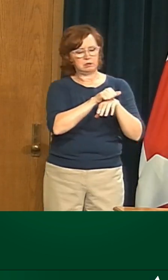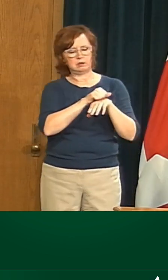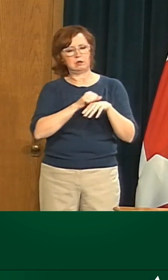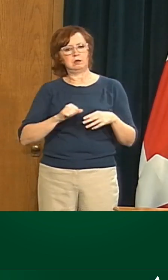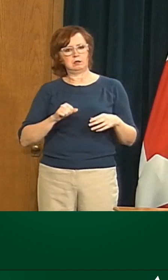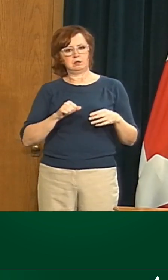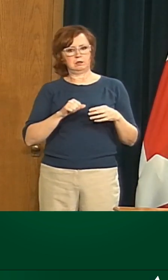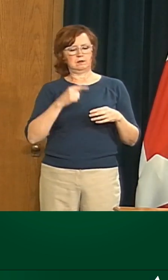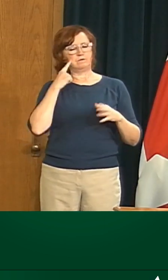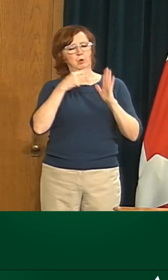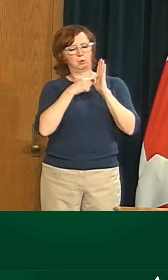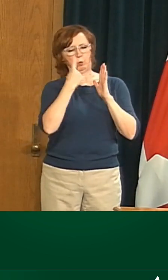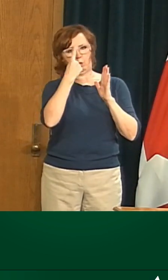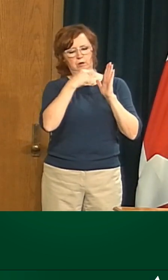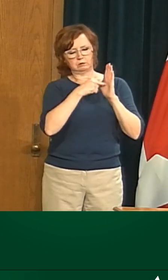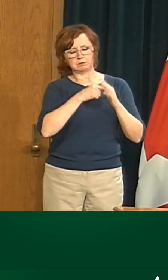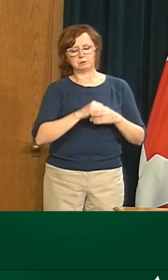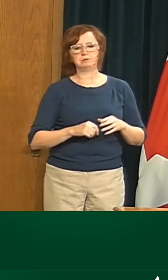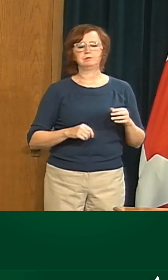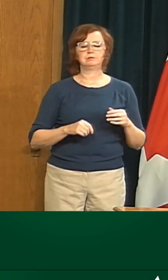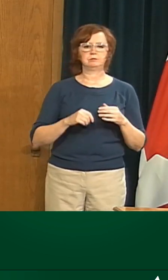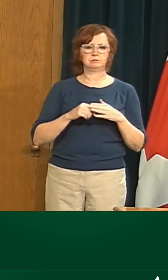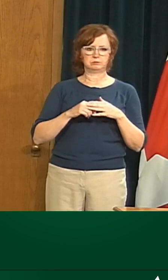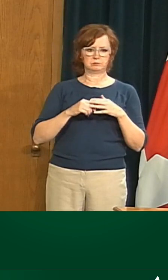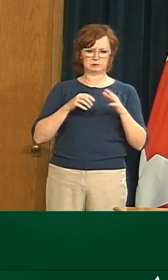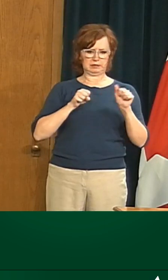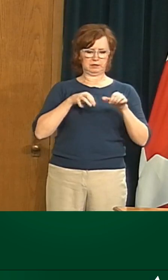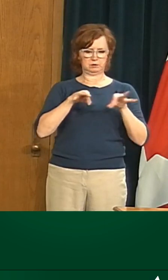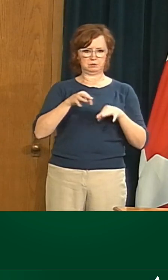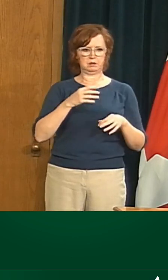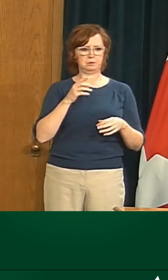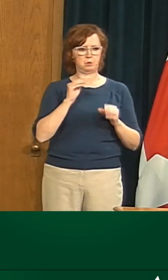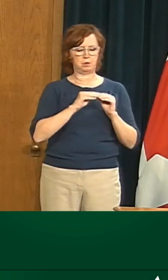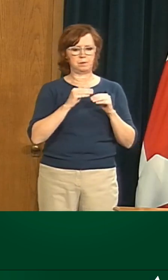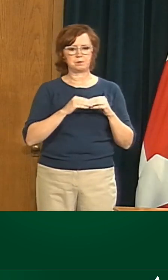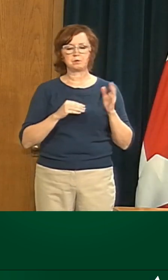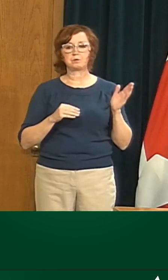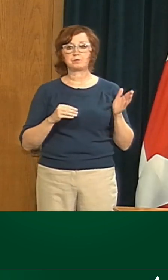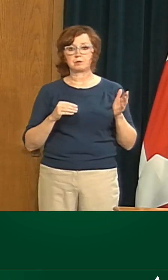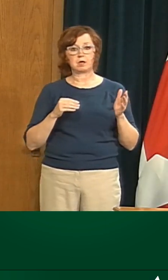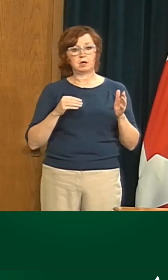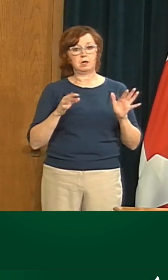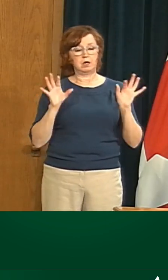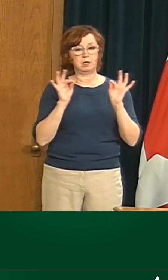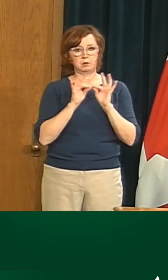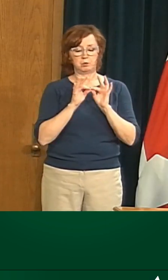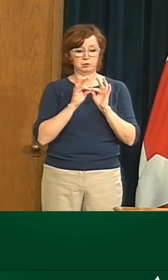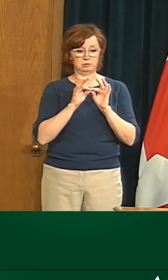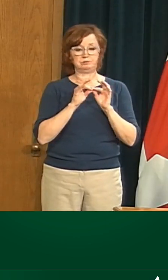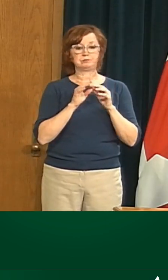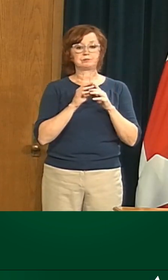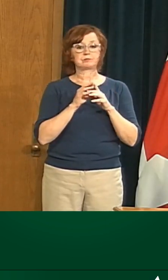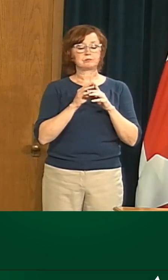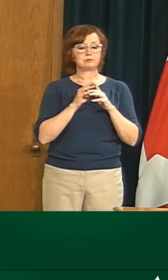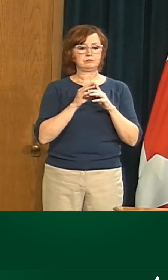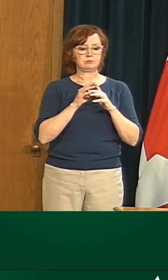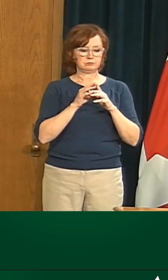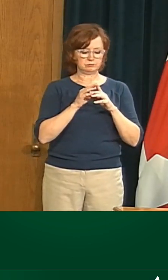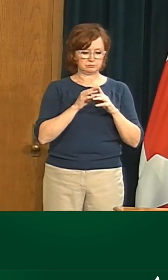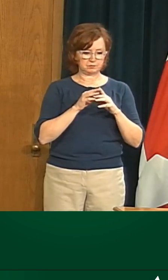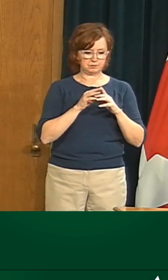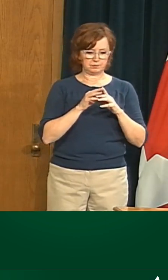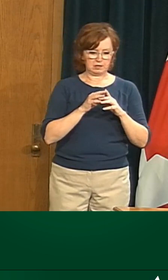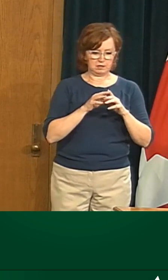So I think at the end of the day, individuals to a large extent need to do a risk assessment of the need to